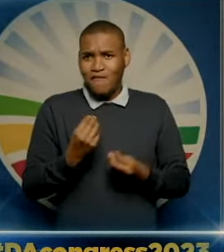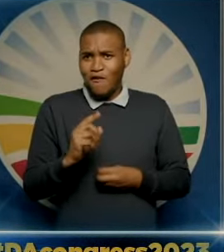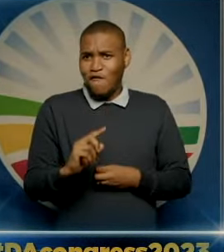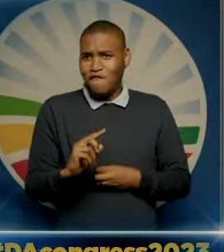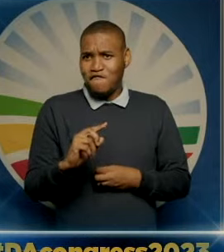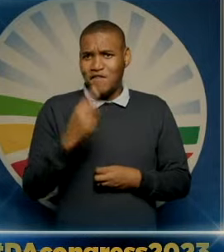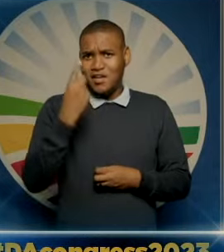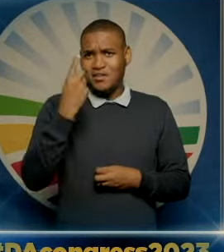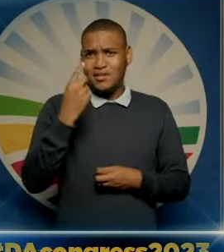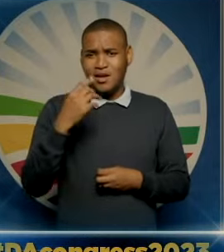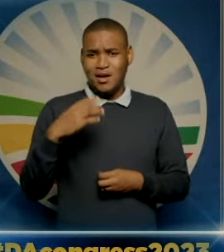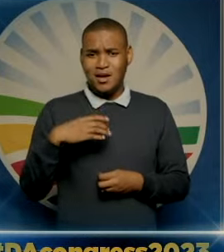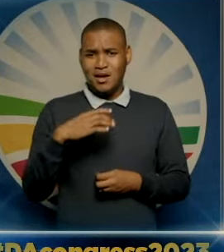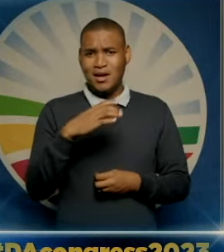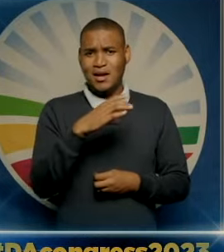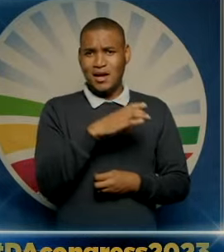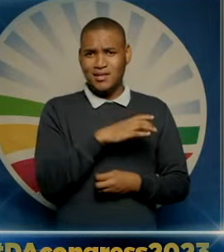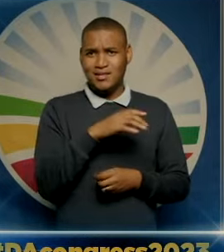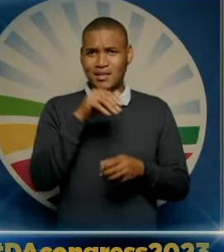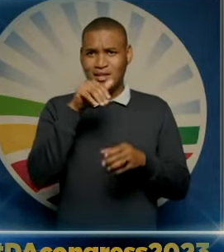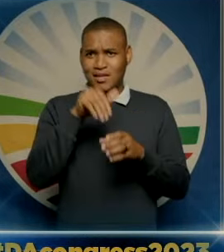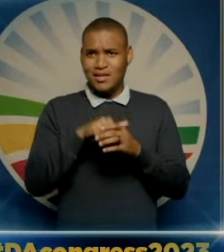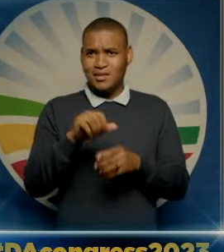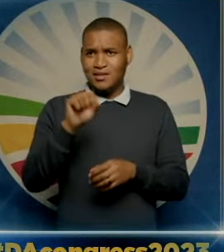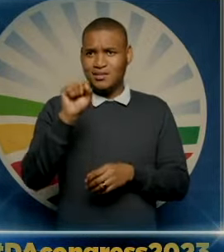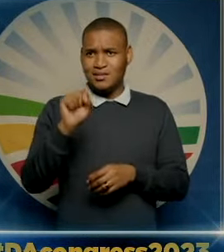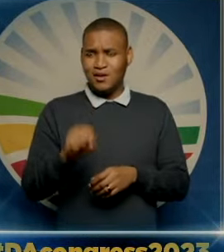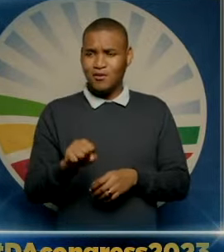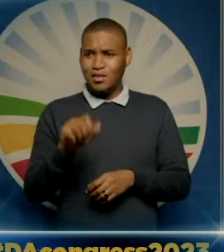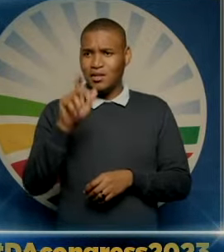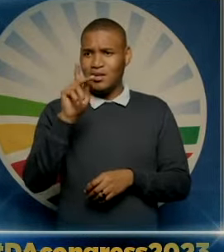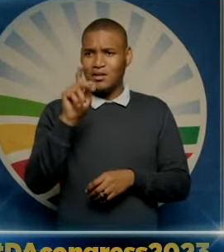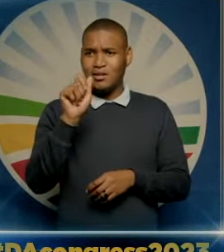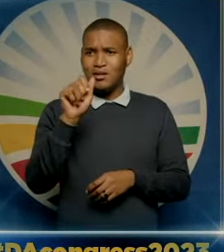first council in the southern Karoo.